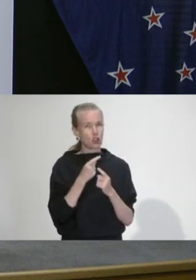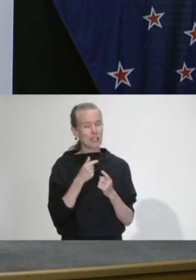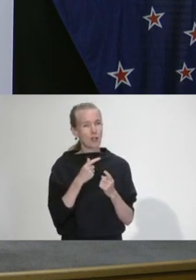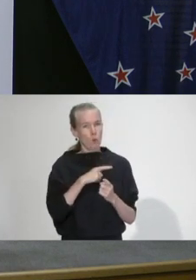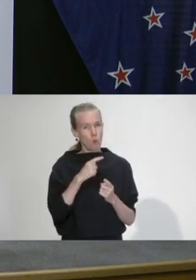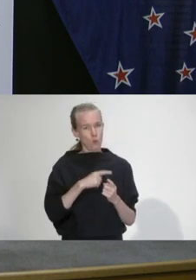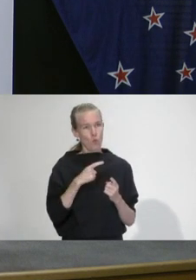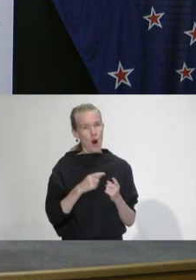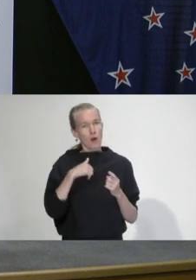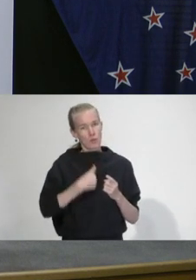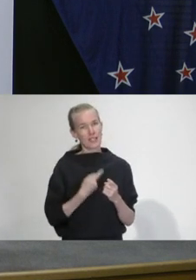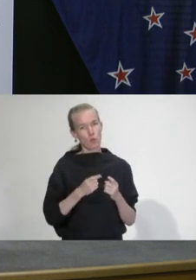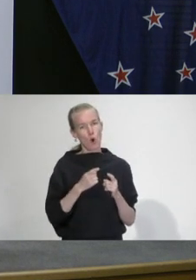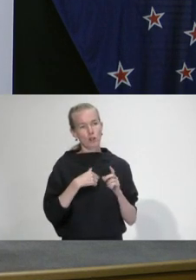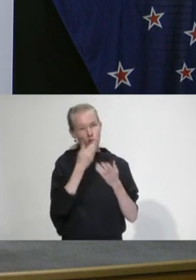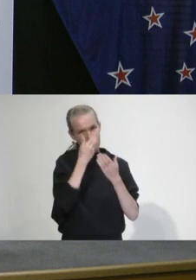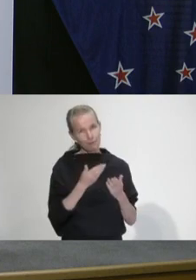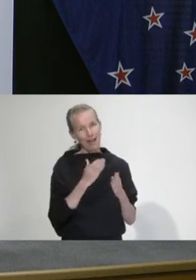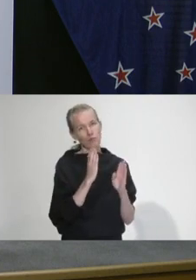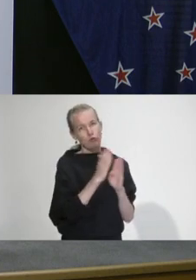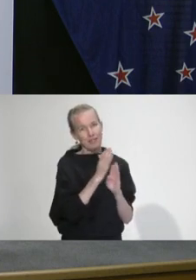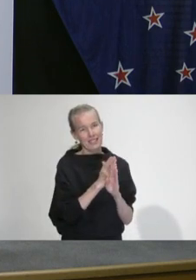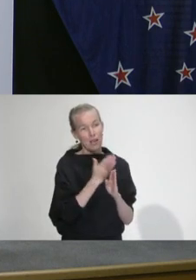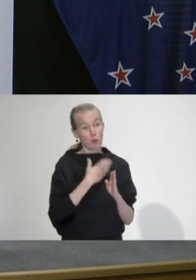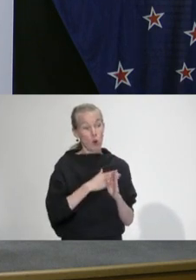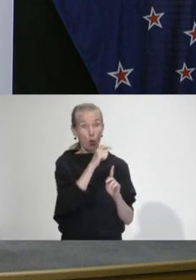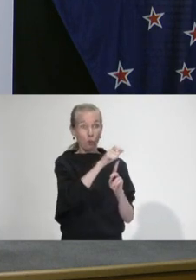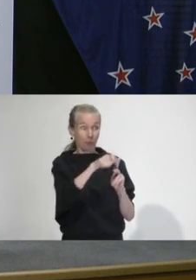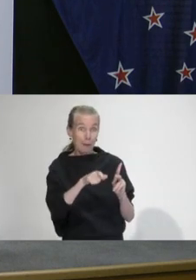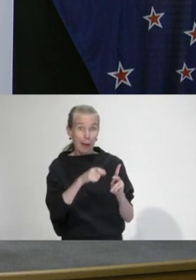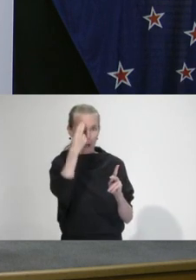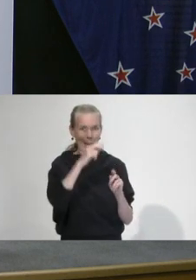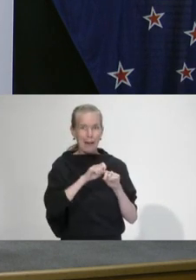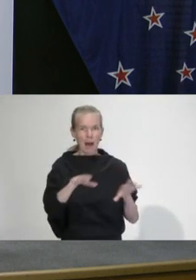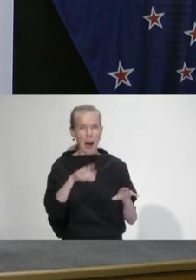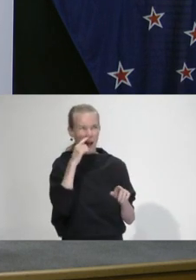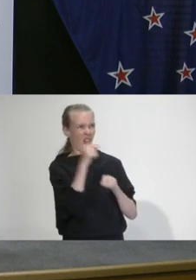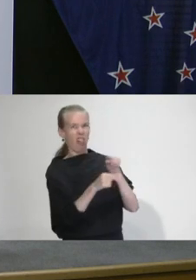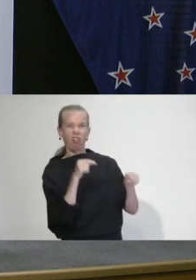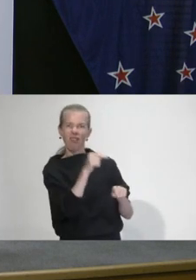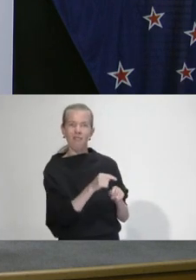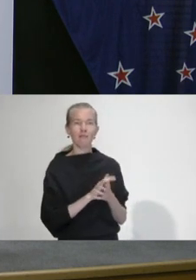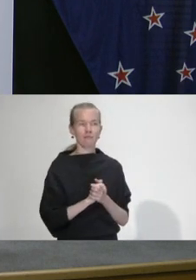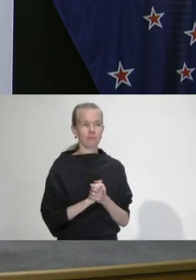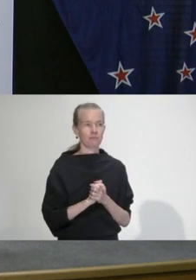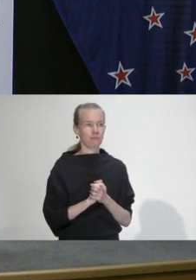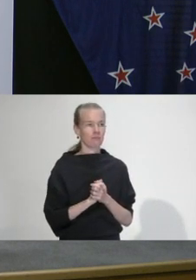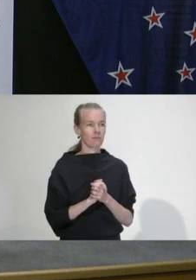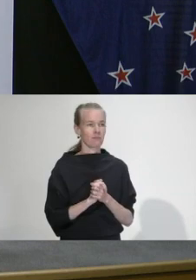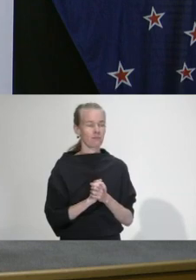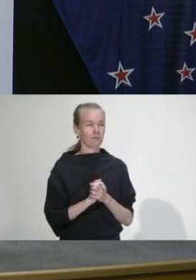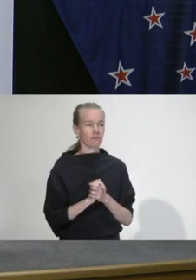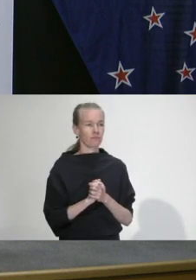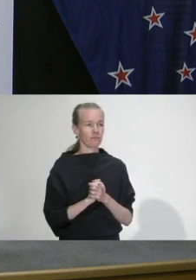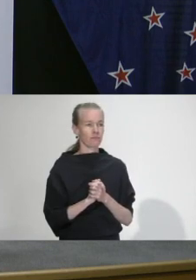create privacy issues. That's the only reason. It's a significant cluster. There's a large number of people affected by this. And people who are affected get a